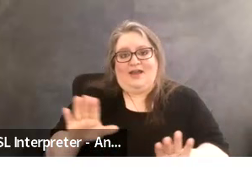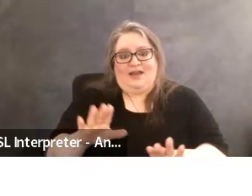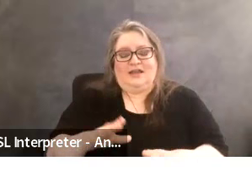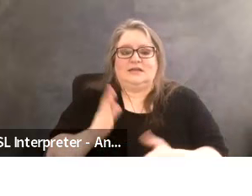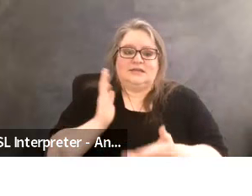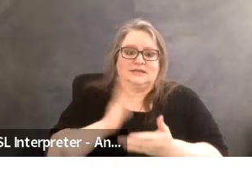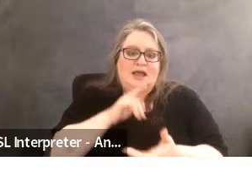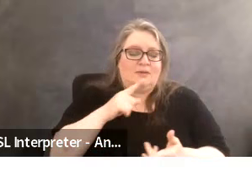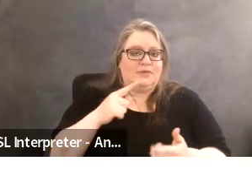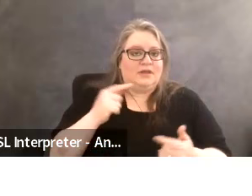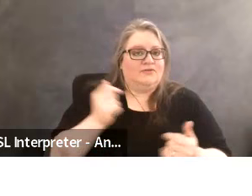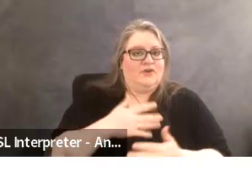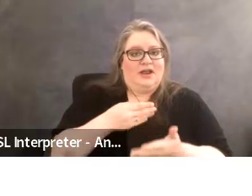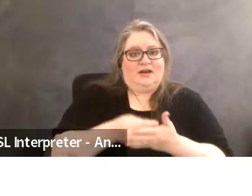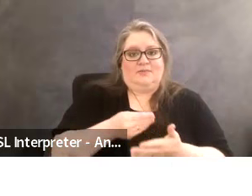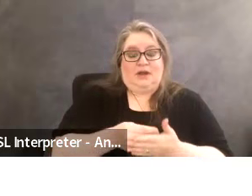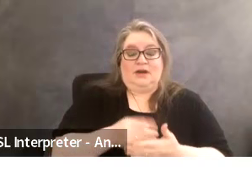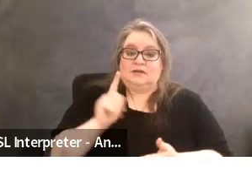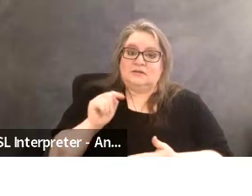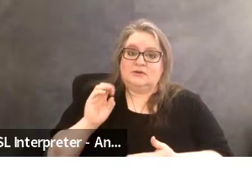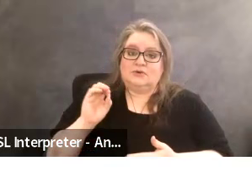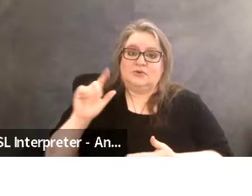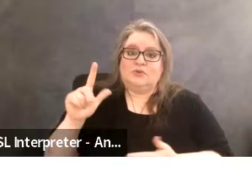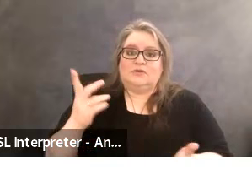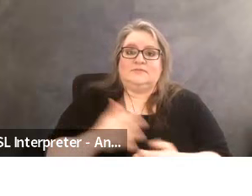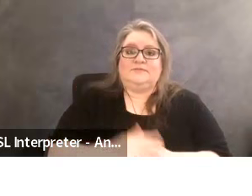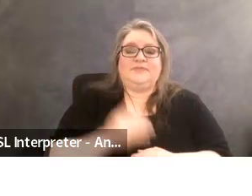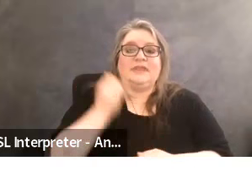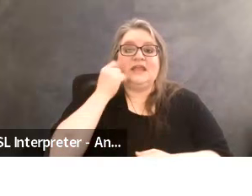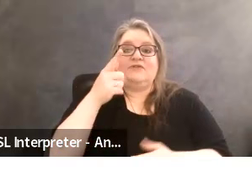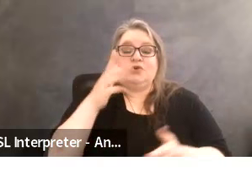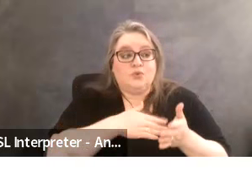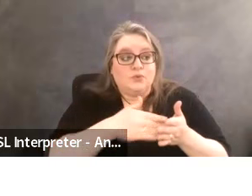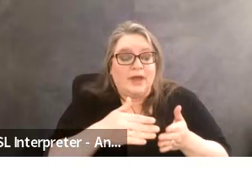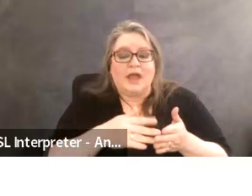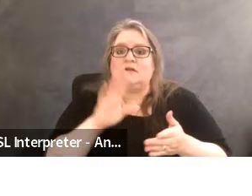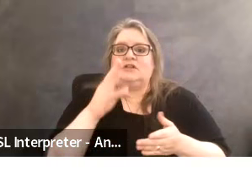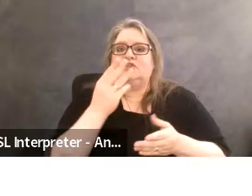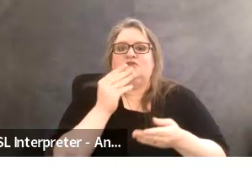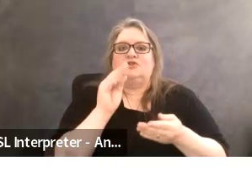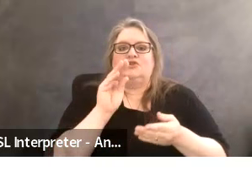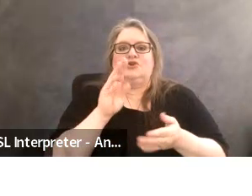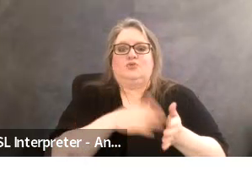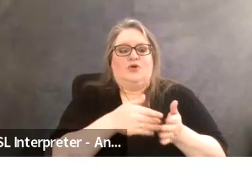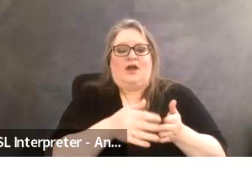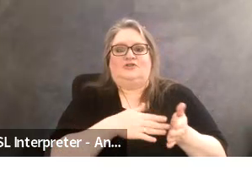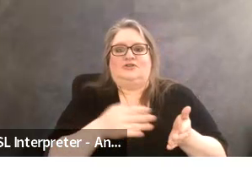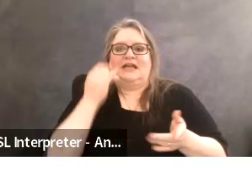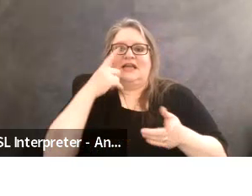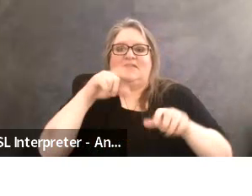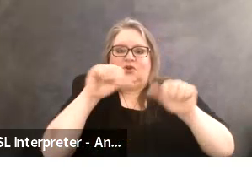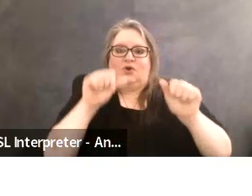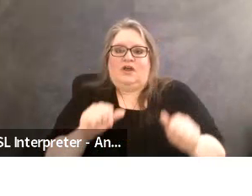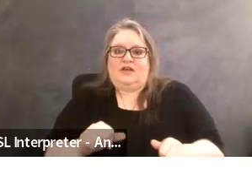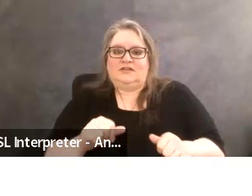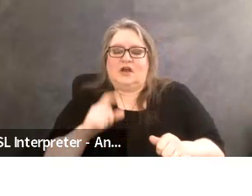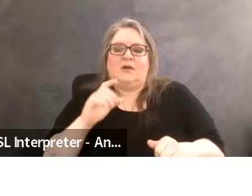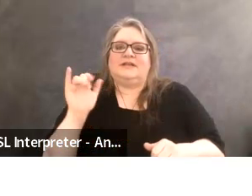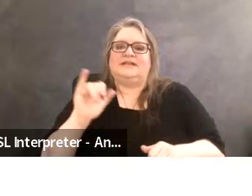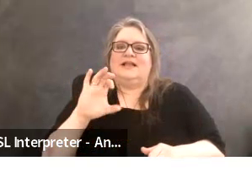Stop being afraid of money. It's a tool. If you're a painter, it's your paintbrush. If you're a sculptor, it's your clay. If